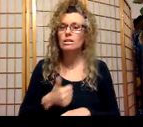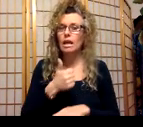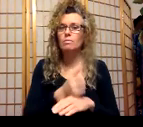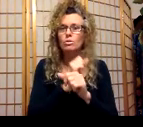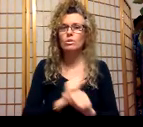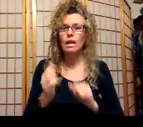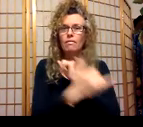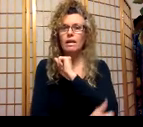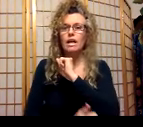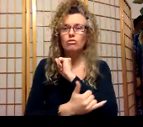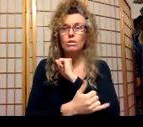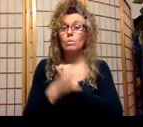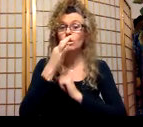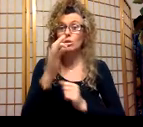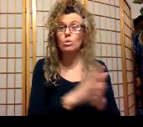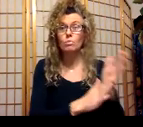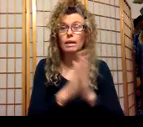became banks instead.